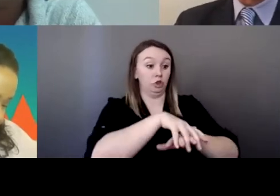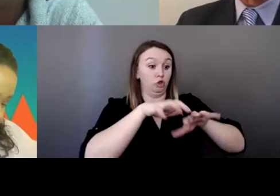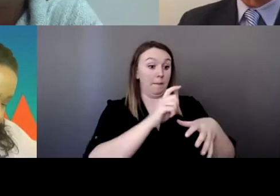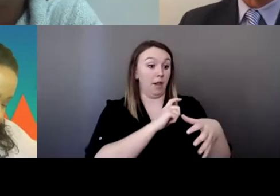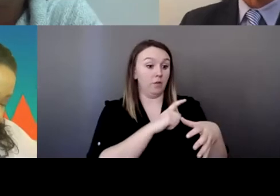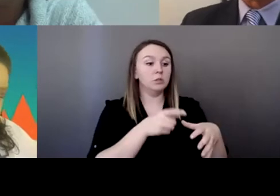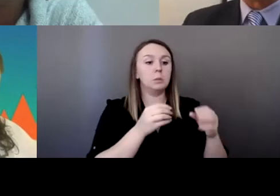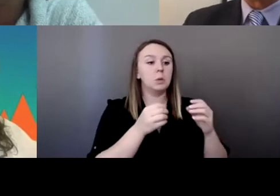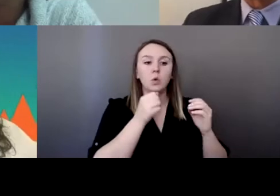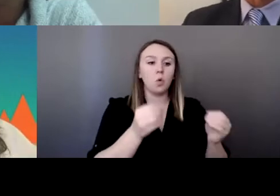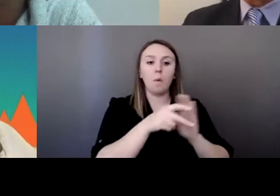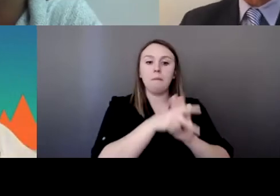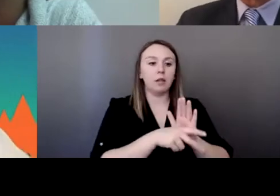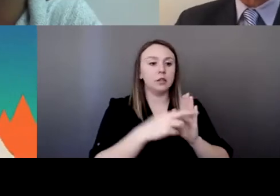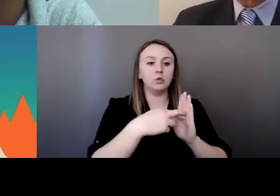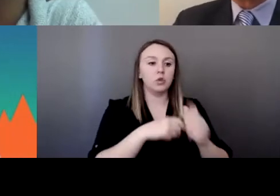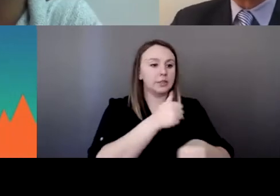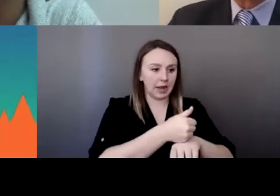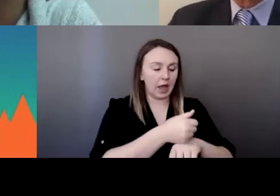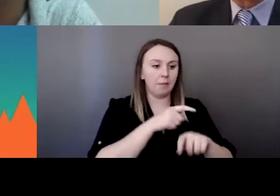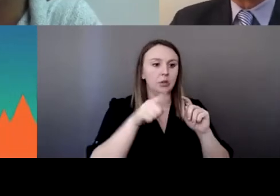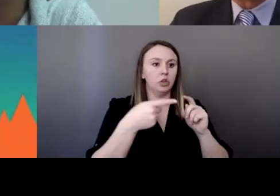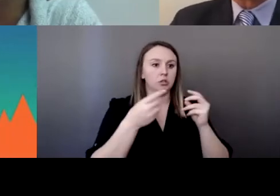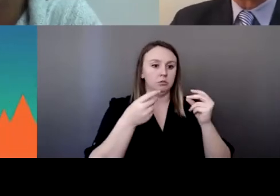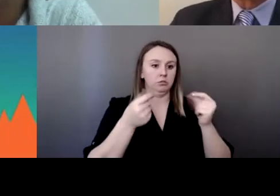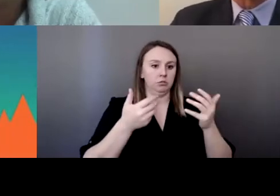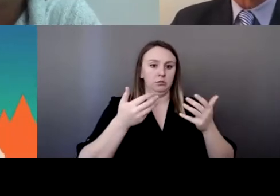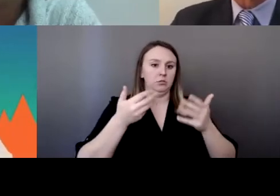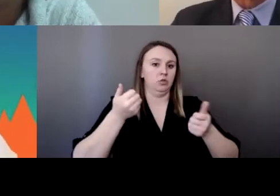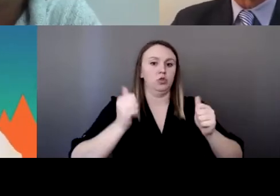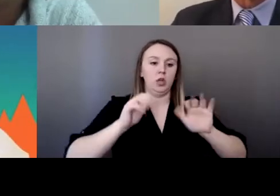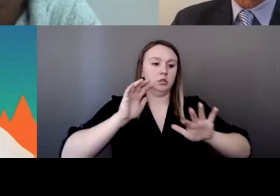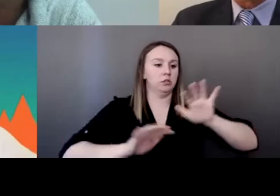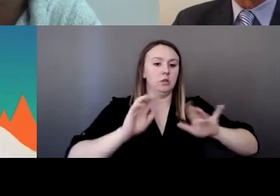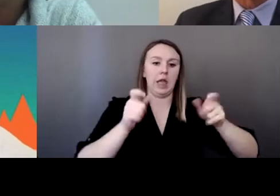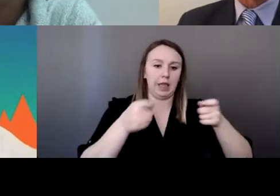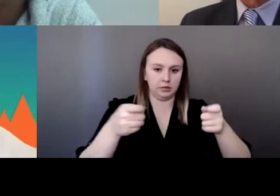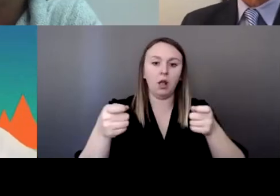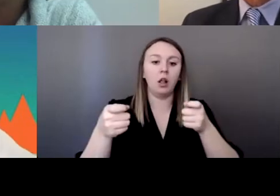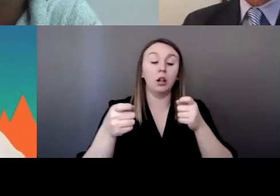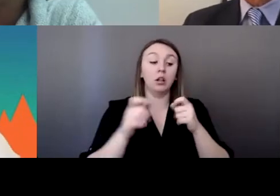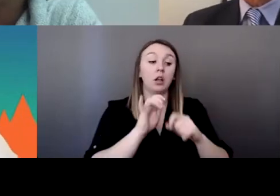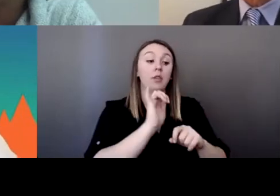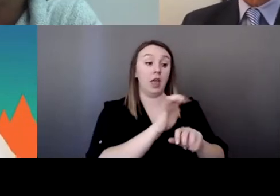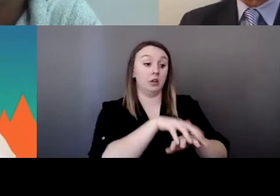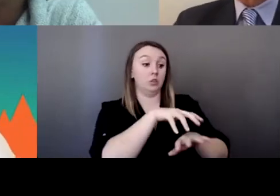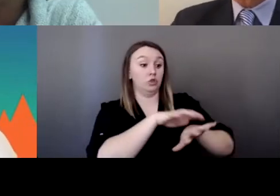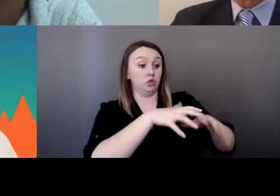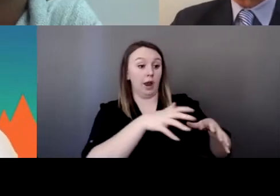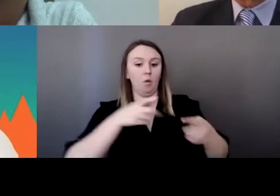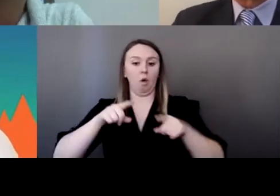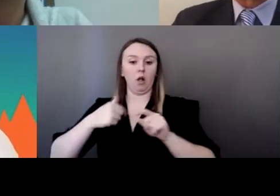might just kind of in the reactive mode. Those are certainly tribes that, as we're doing the work we're